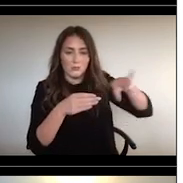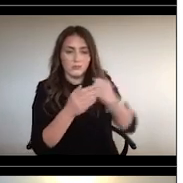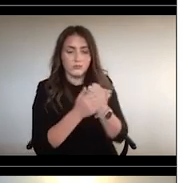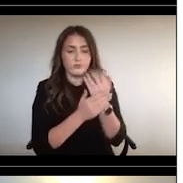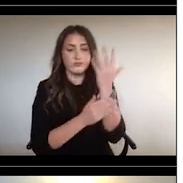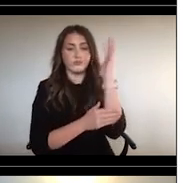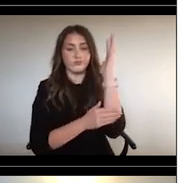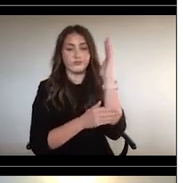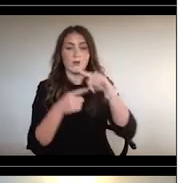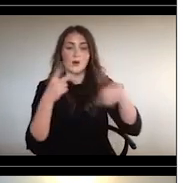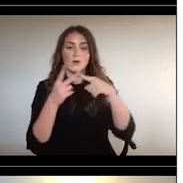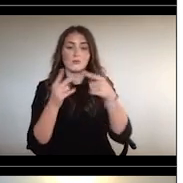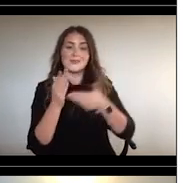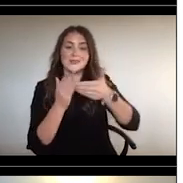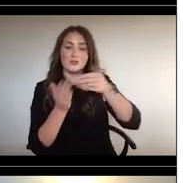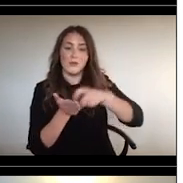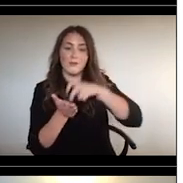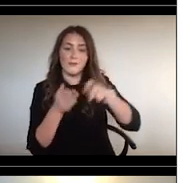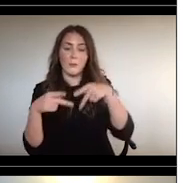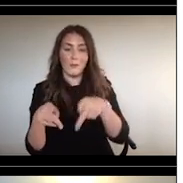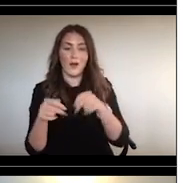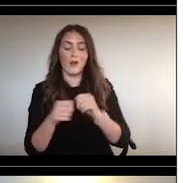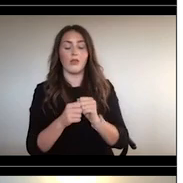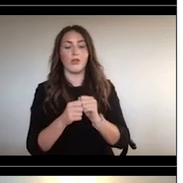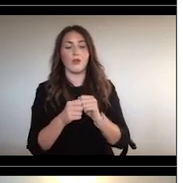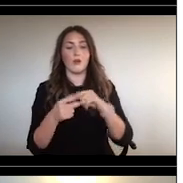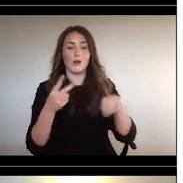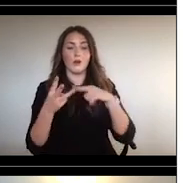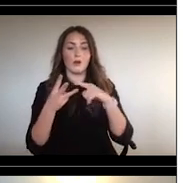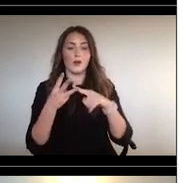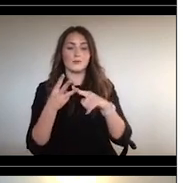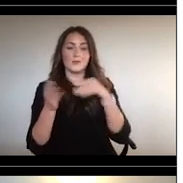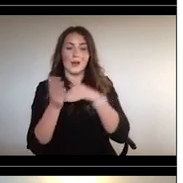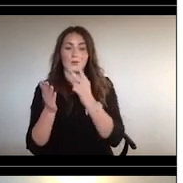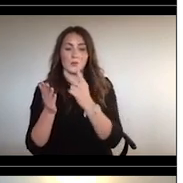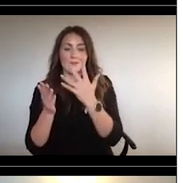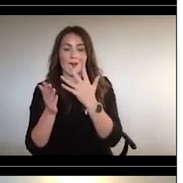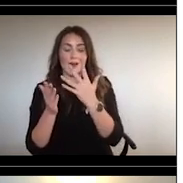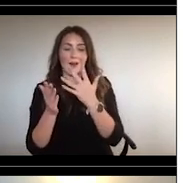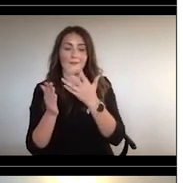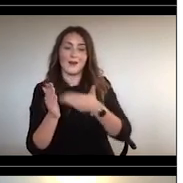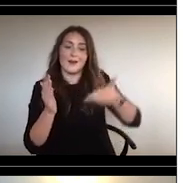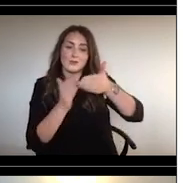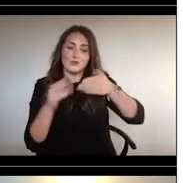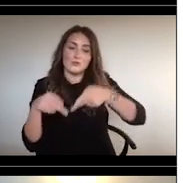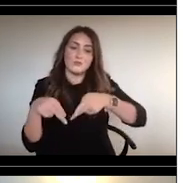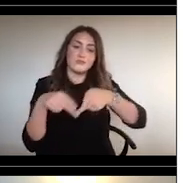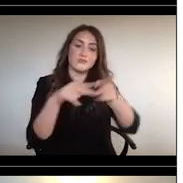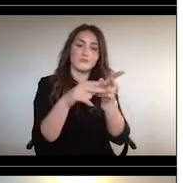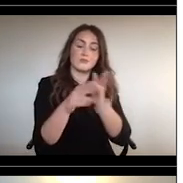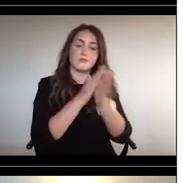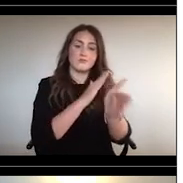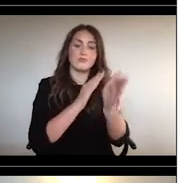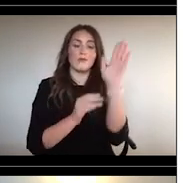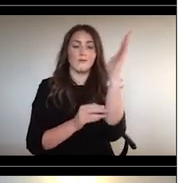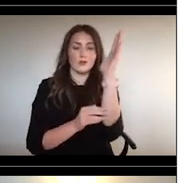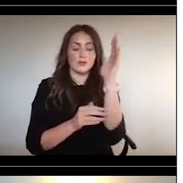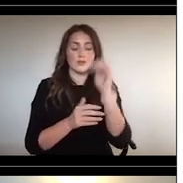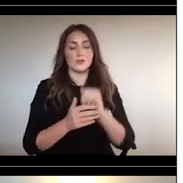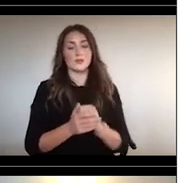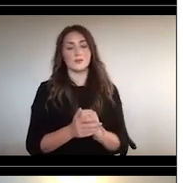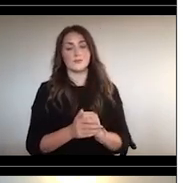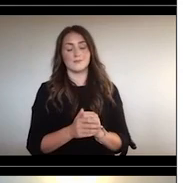M25, creating a stronger link to the Thames Chase Community Forest. In addition to the Lower Thames Crossing proposals, we're